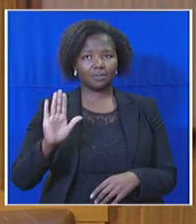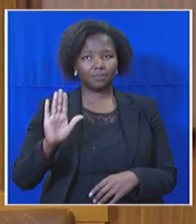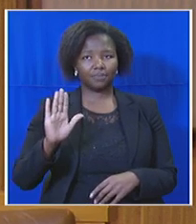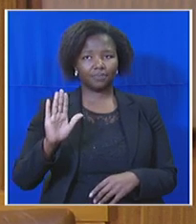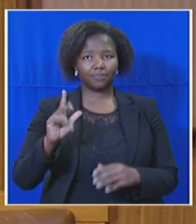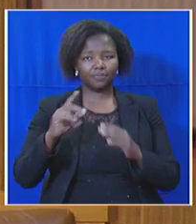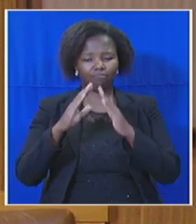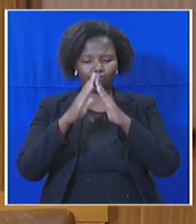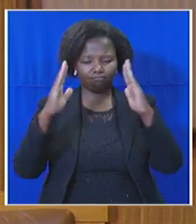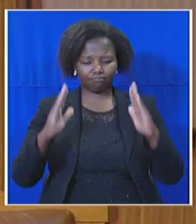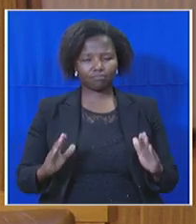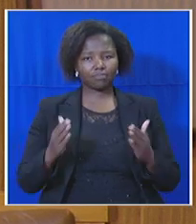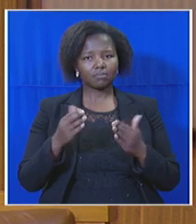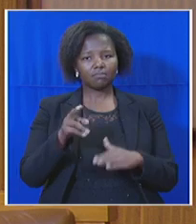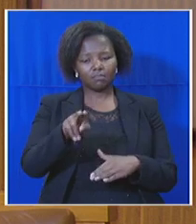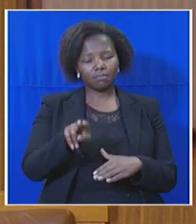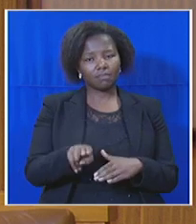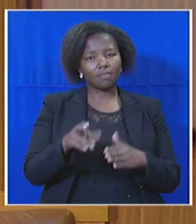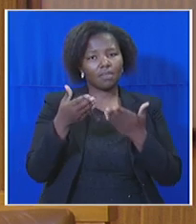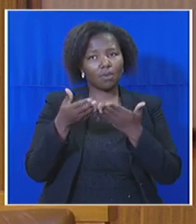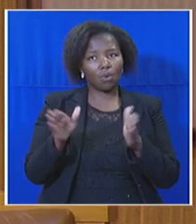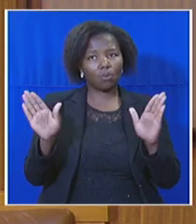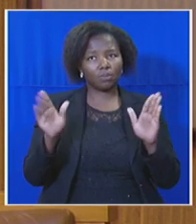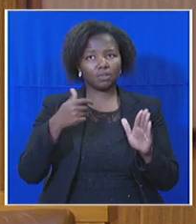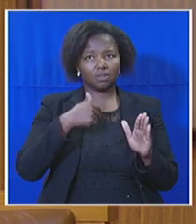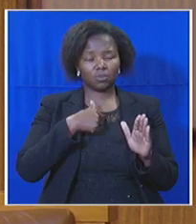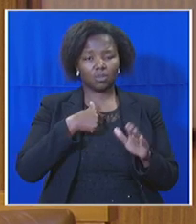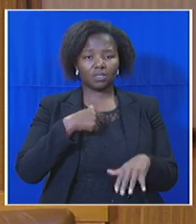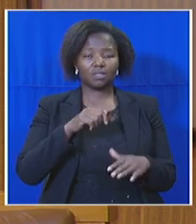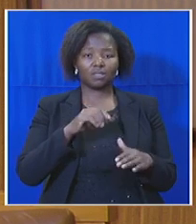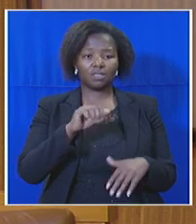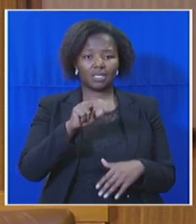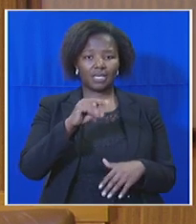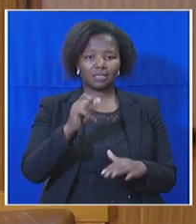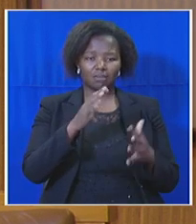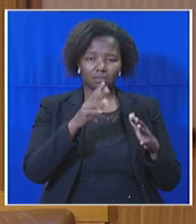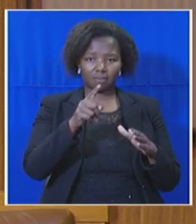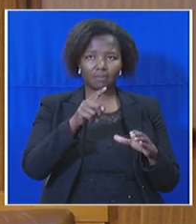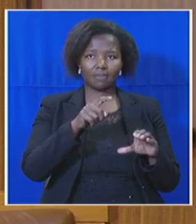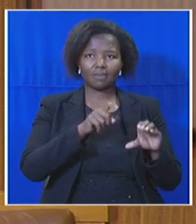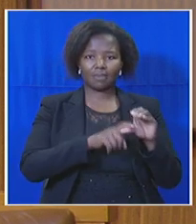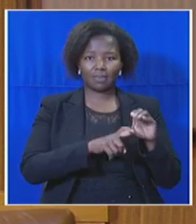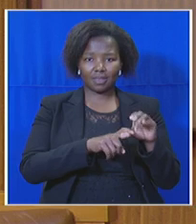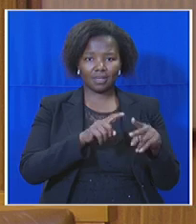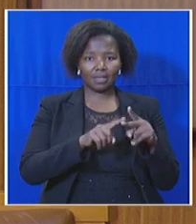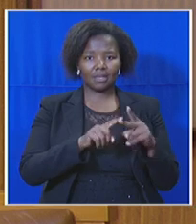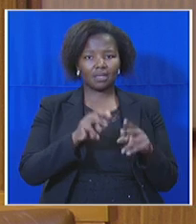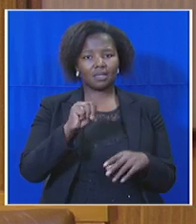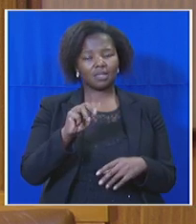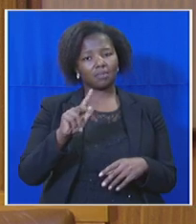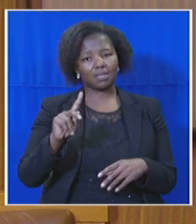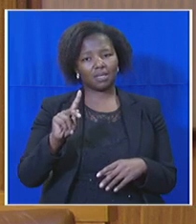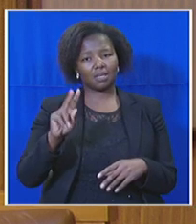the family of the Comrade January Chair Masilela and the SACP and the MKBA